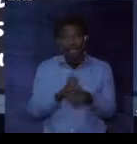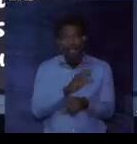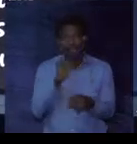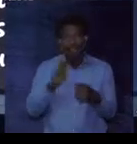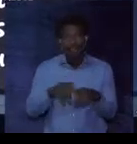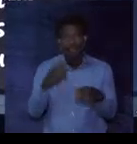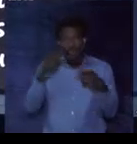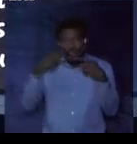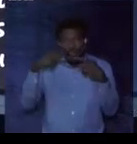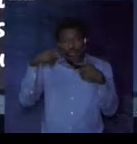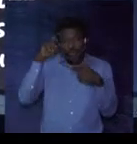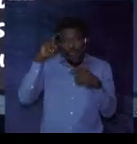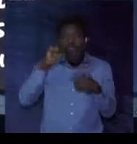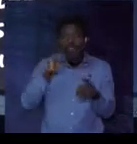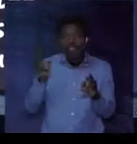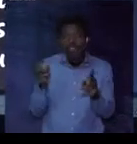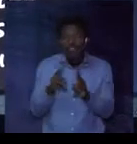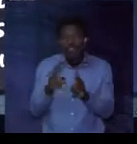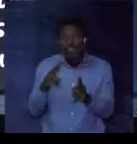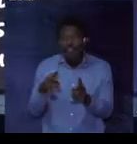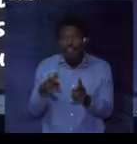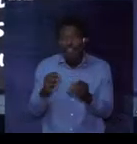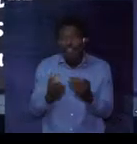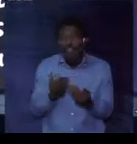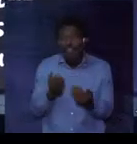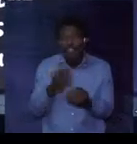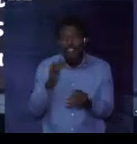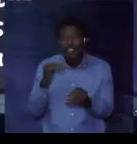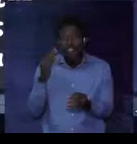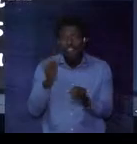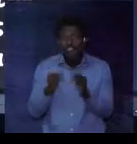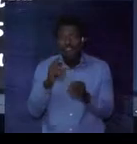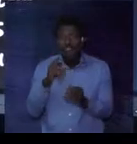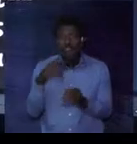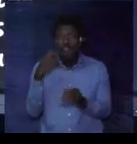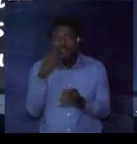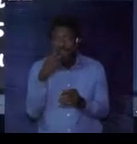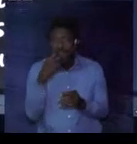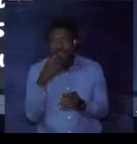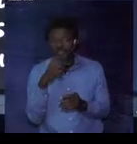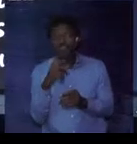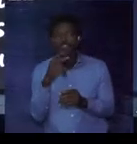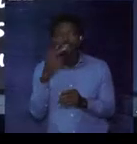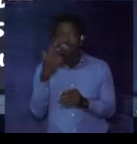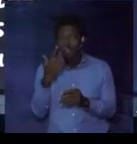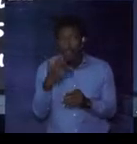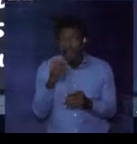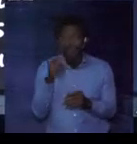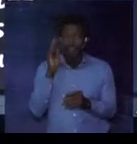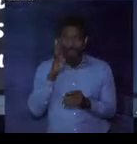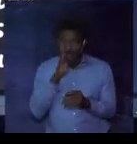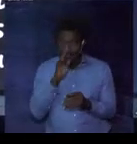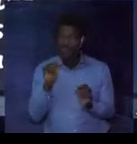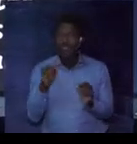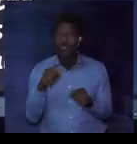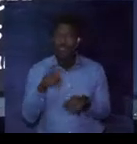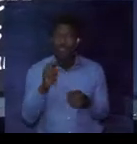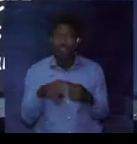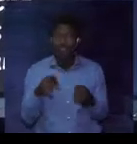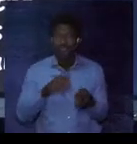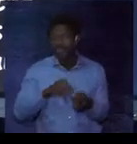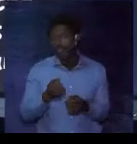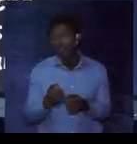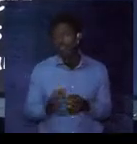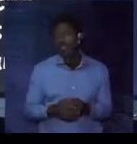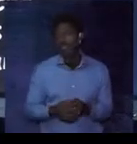are now occupied. But to pronounce this is very easy. Like I said, if you can pronounce 3-digit numbers, you'll be able to read any number. So this